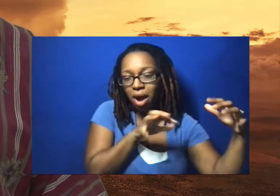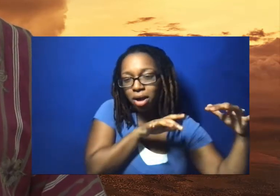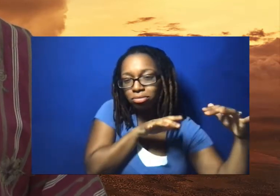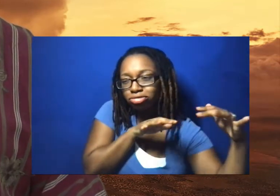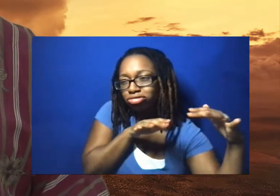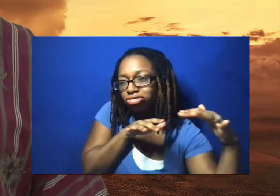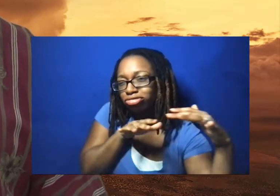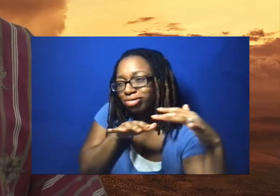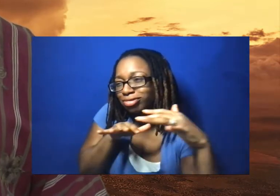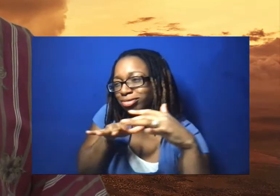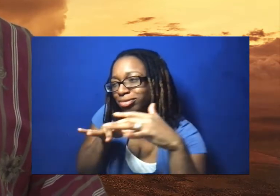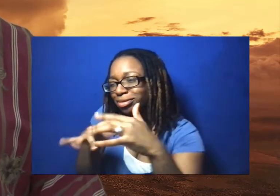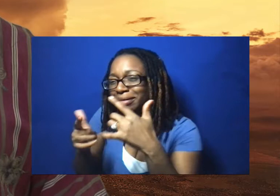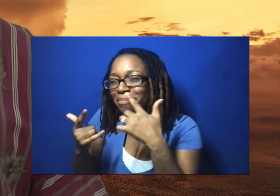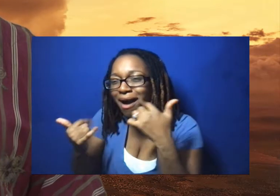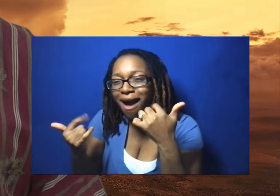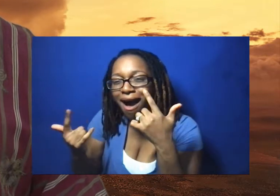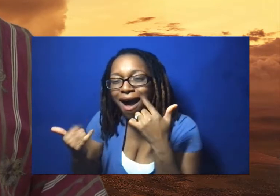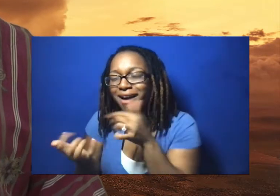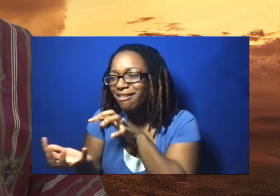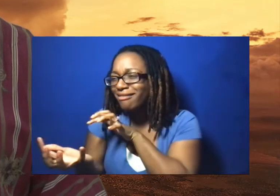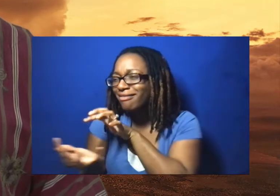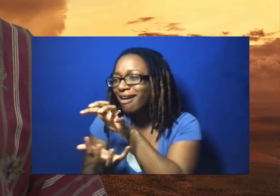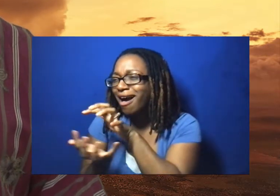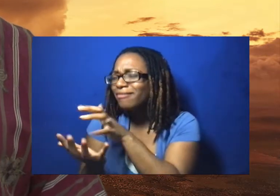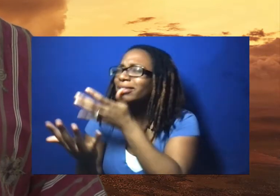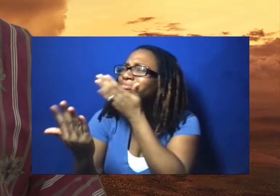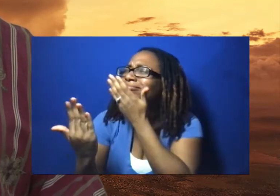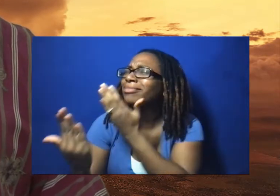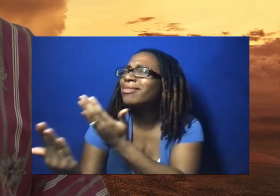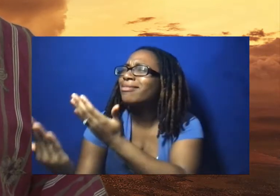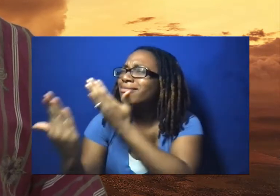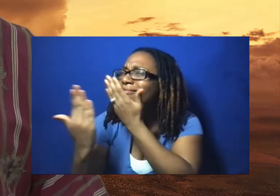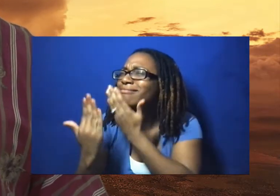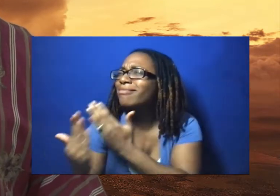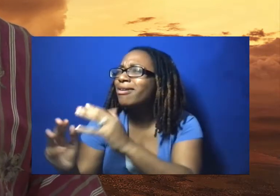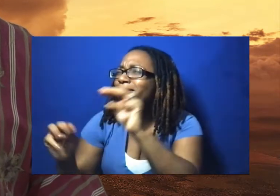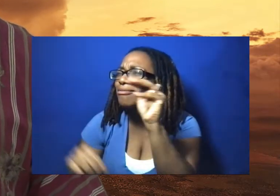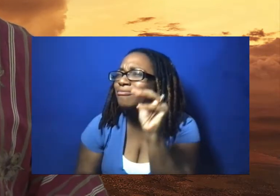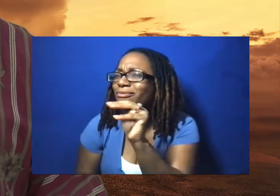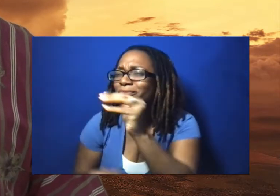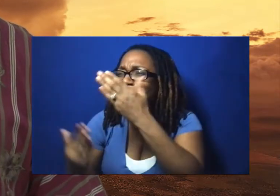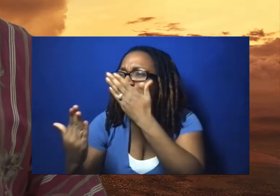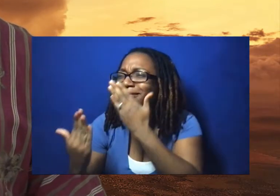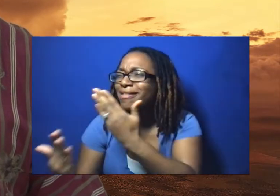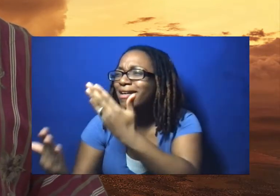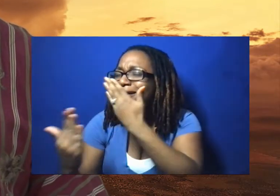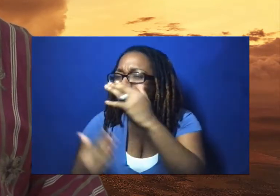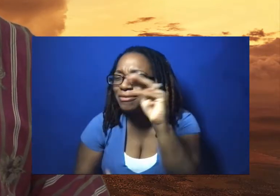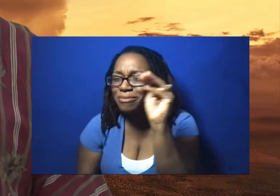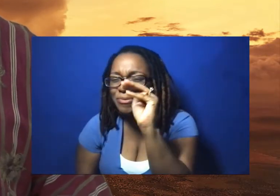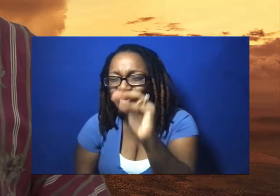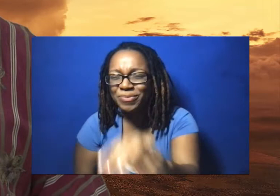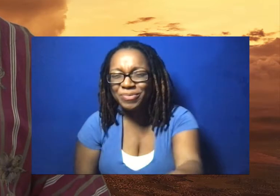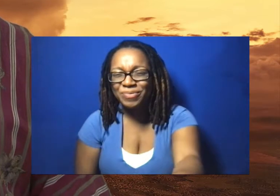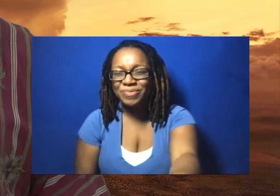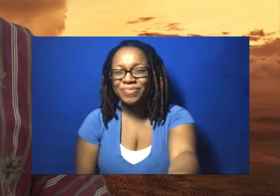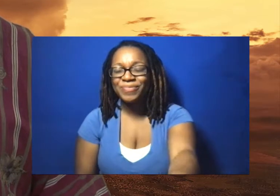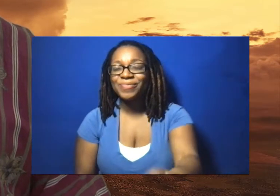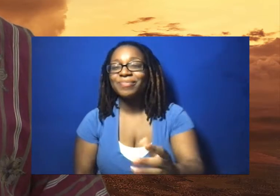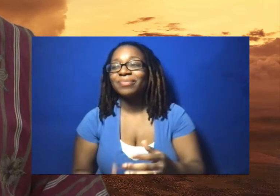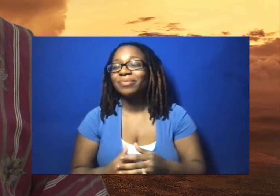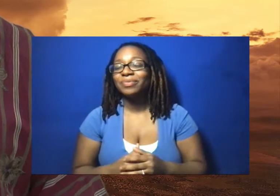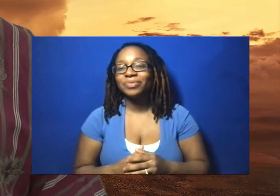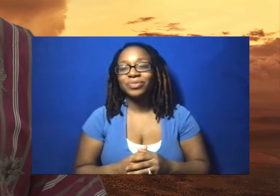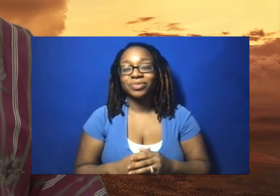laughing and saying to him, thank you, Mufunga, thank you, Mufunga. They all